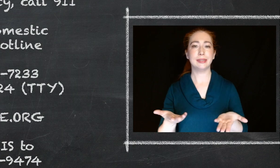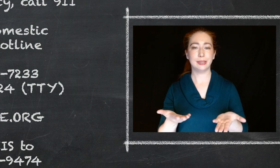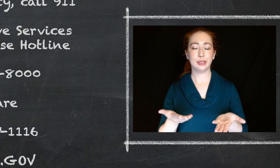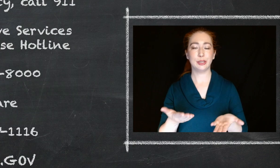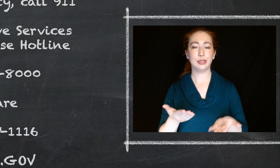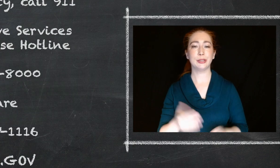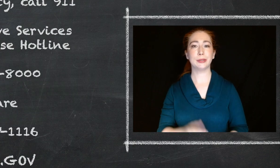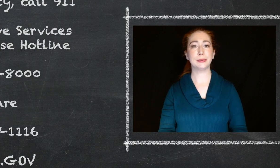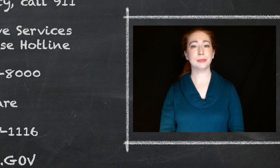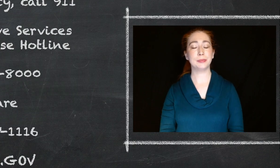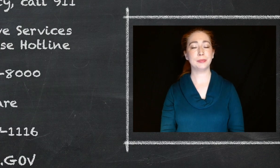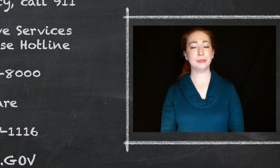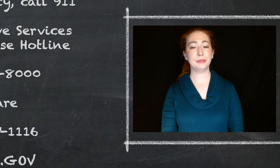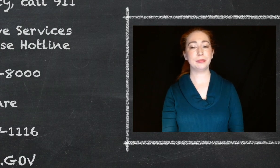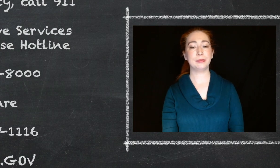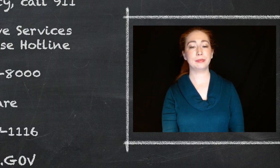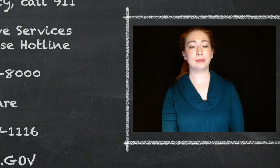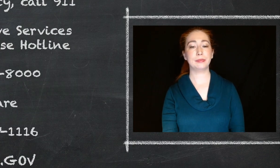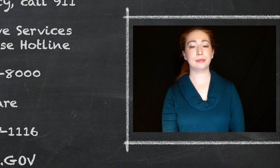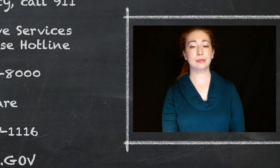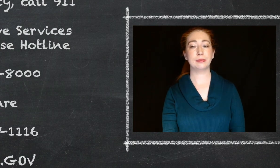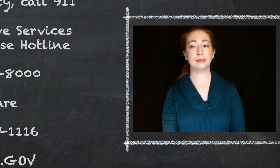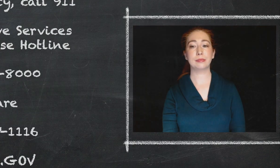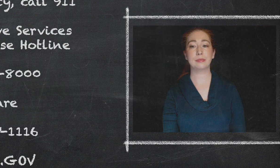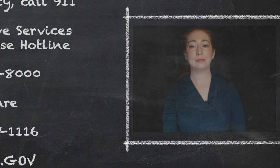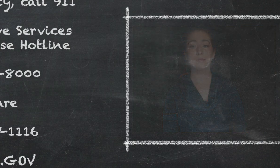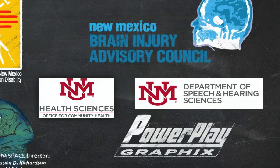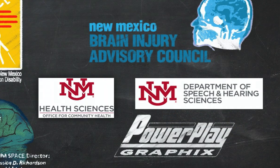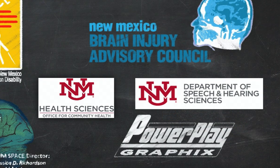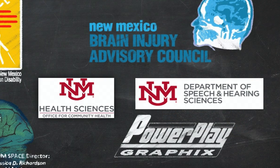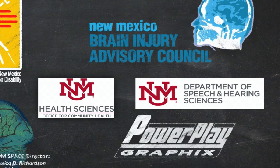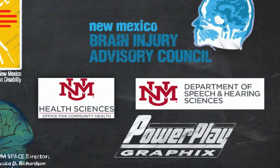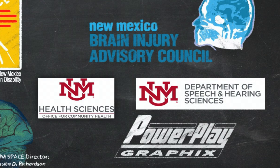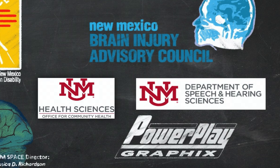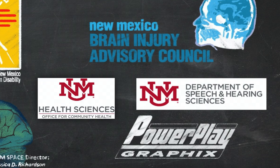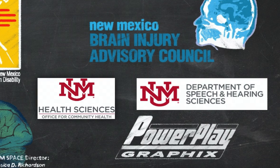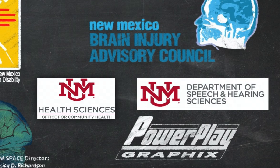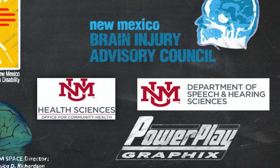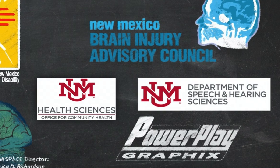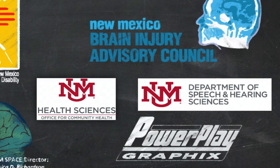information. For victims of elder abuse, pause here.